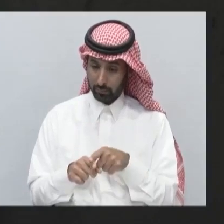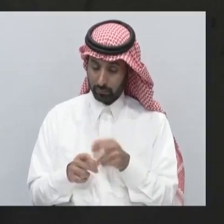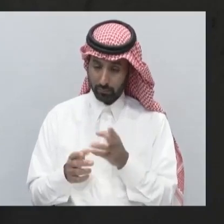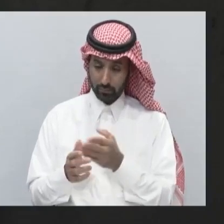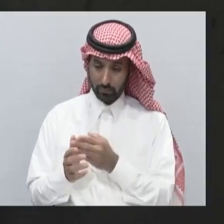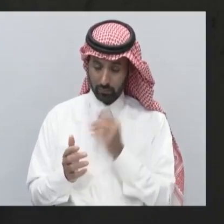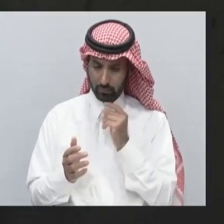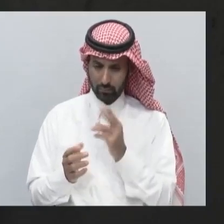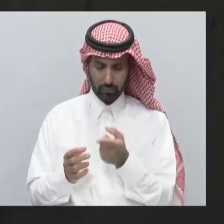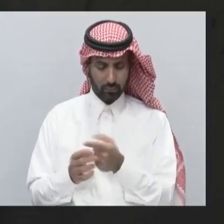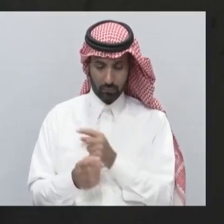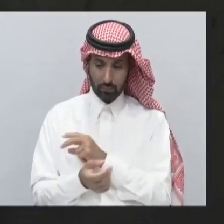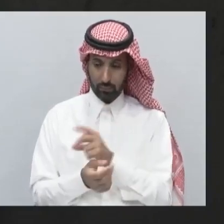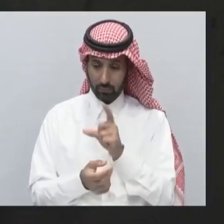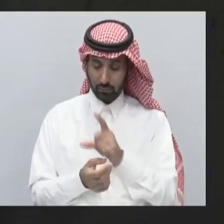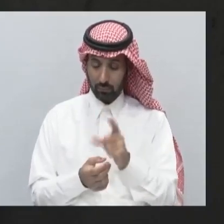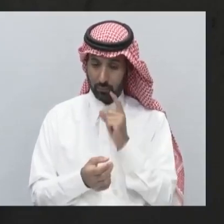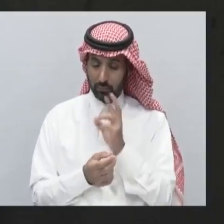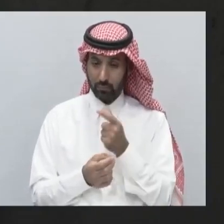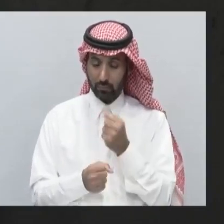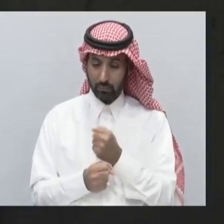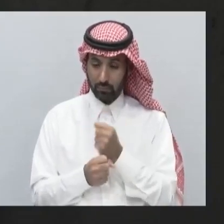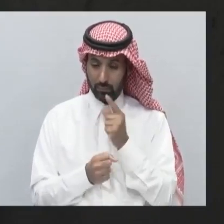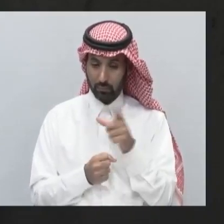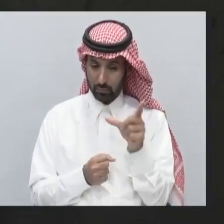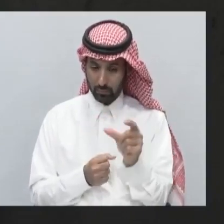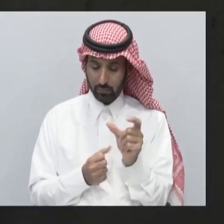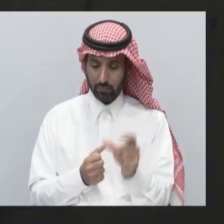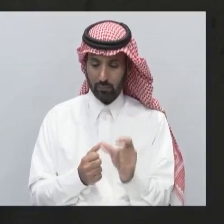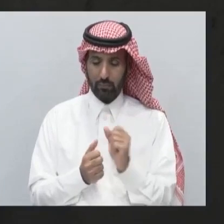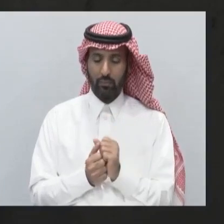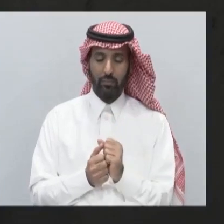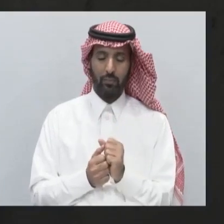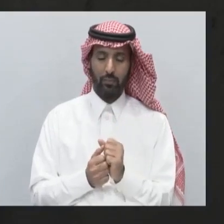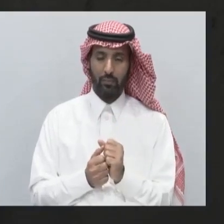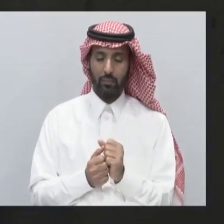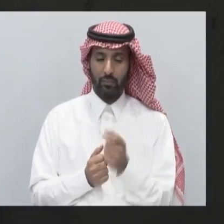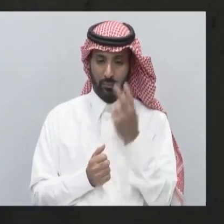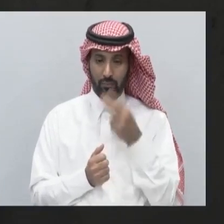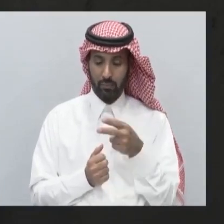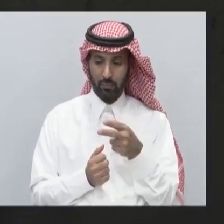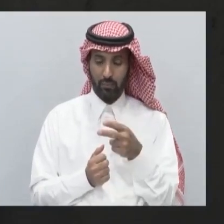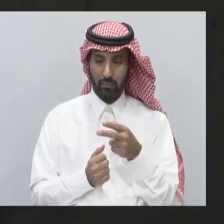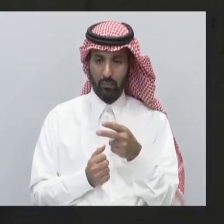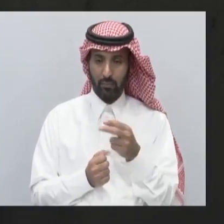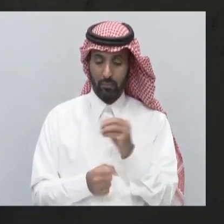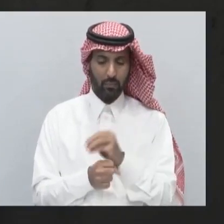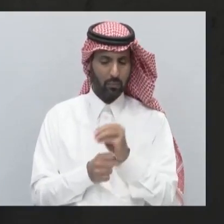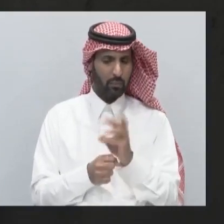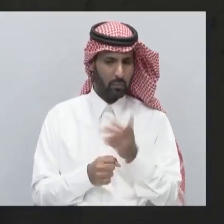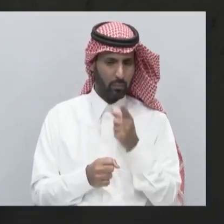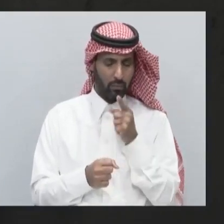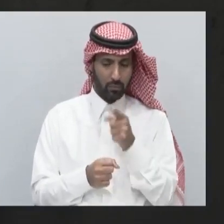much more shorter because it is formal. You have to be very precise, focused, and tell what